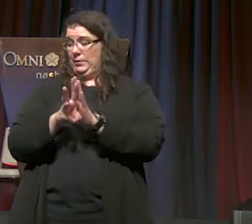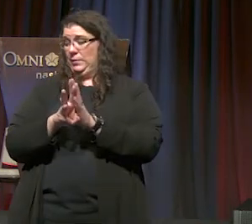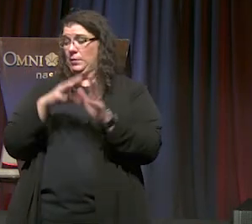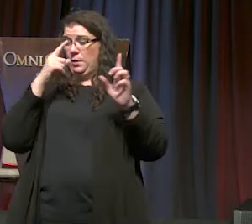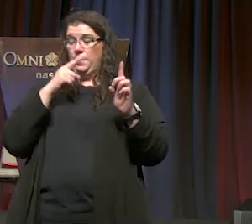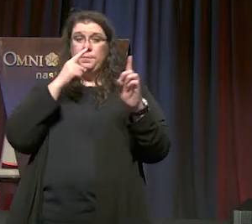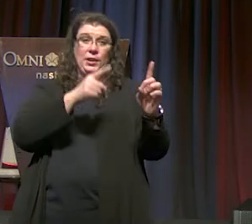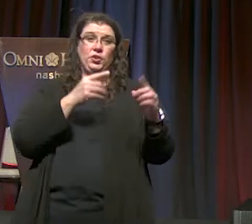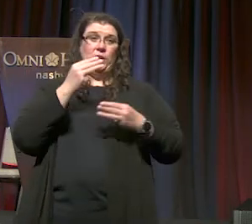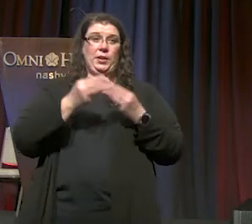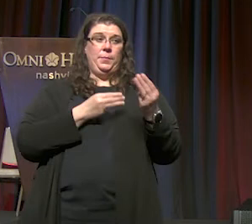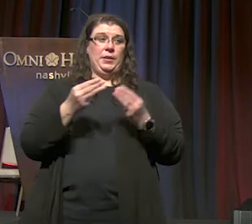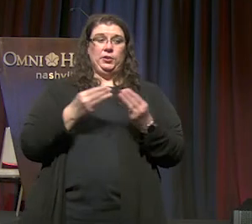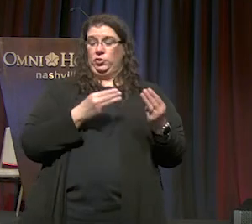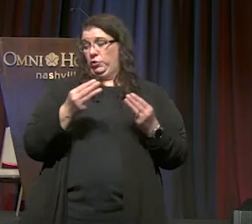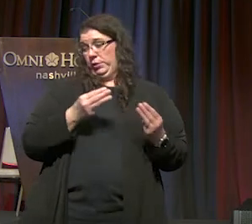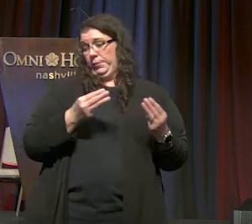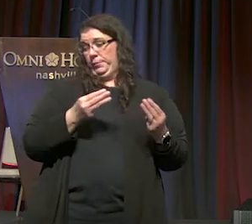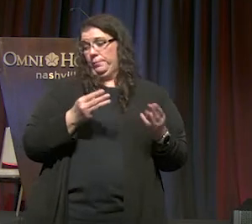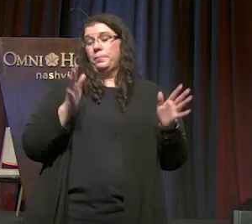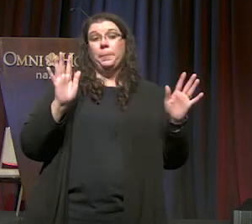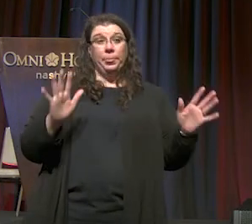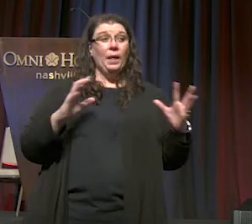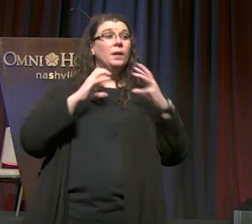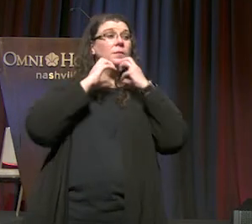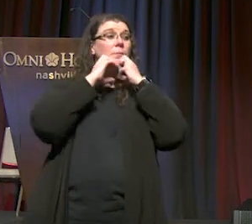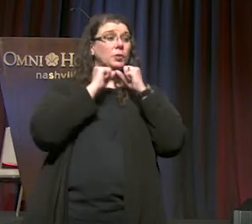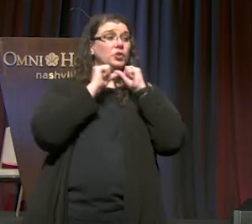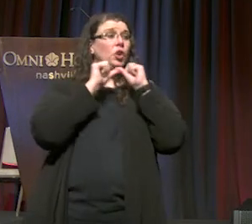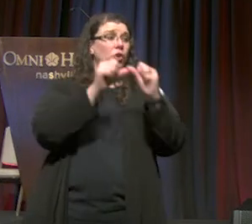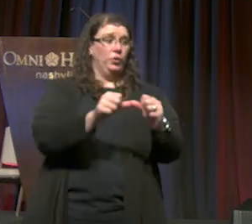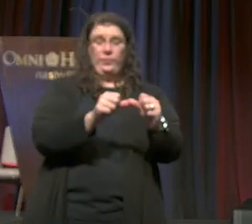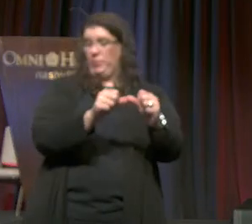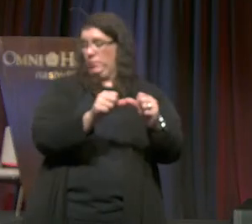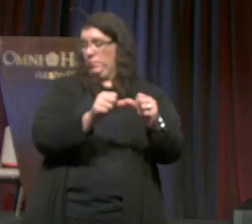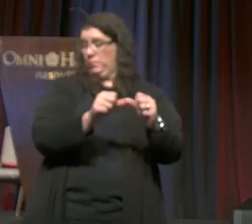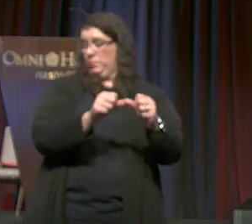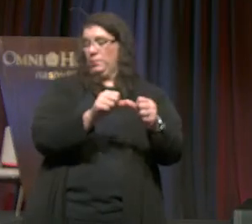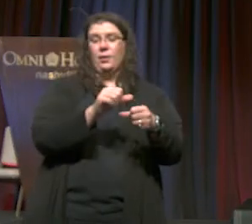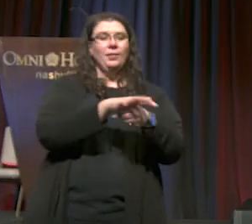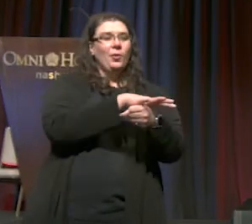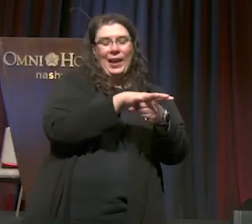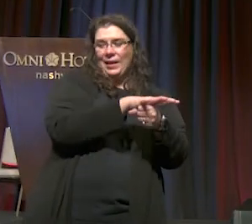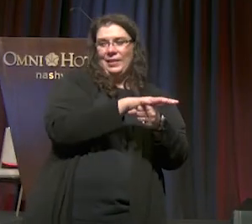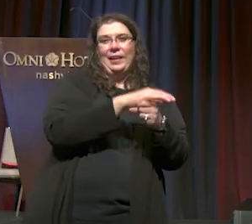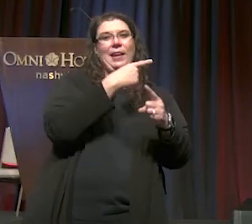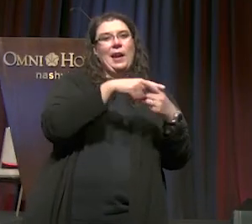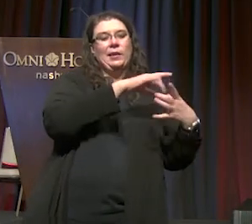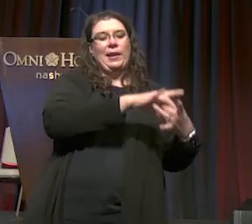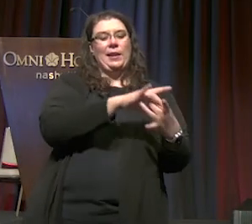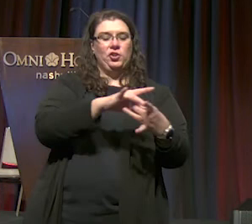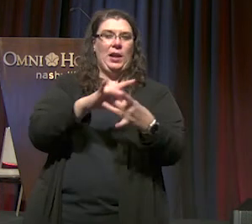and ministry, thus preserving locality and connectionality.